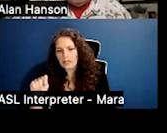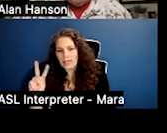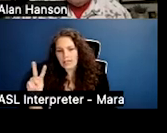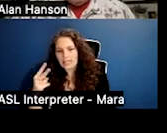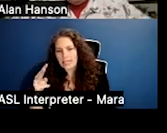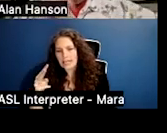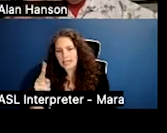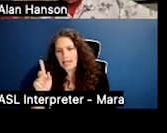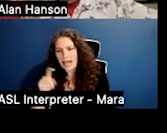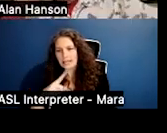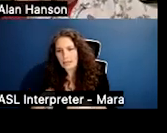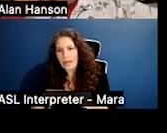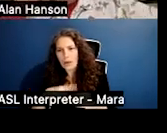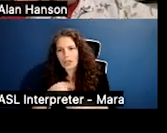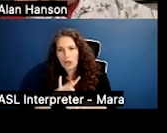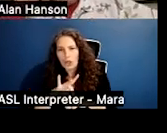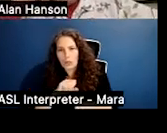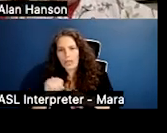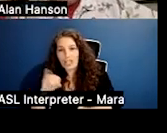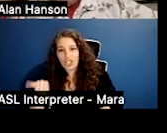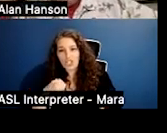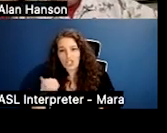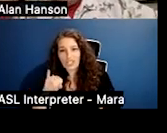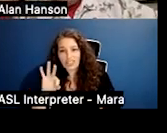earthquake insurance was effective for people.